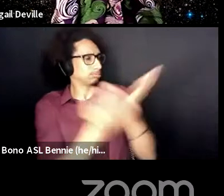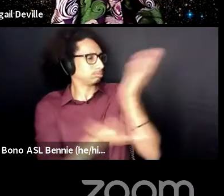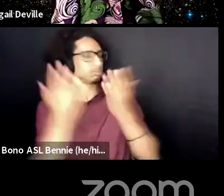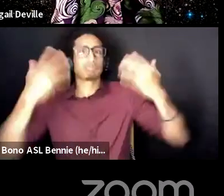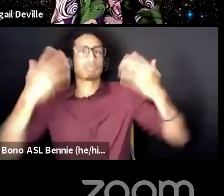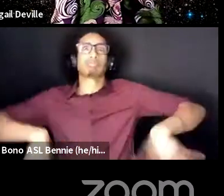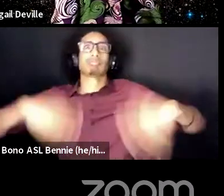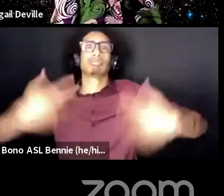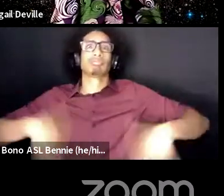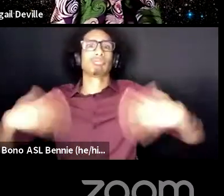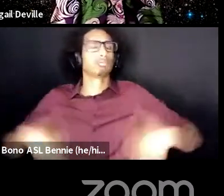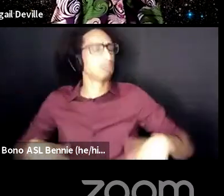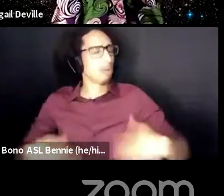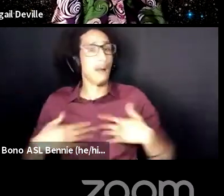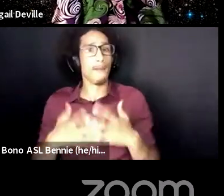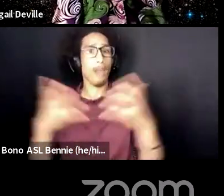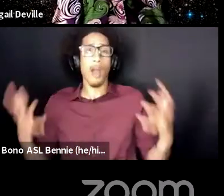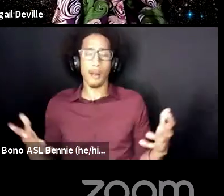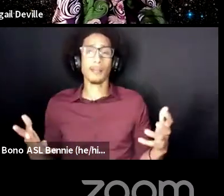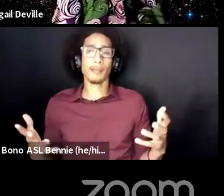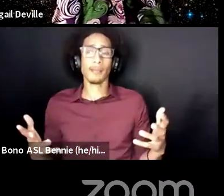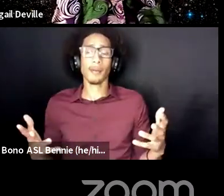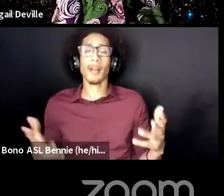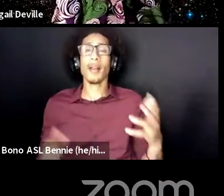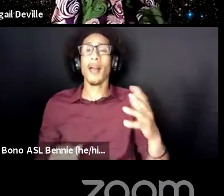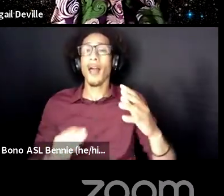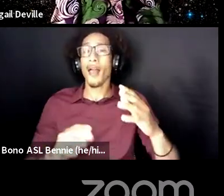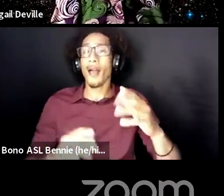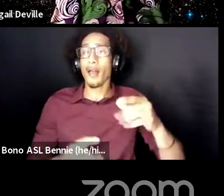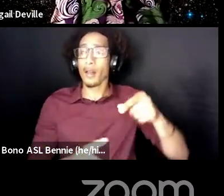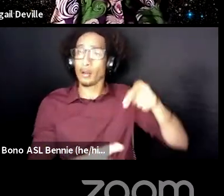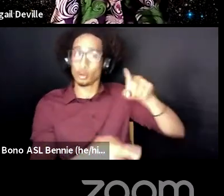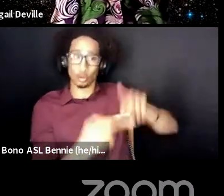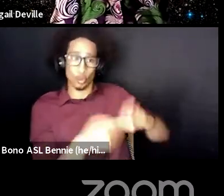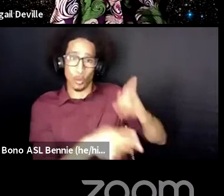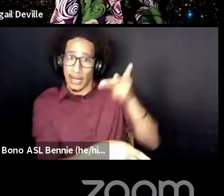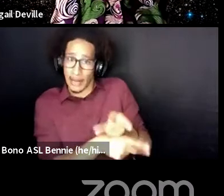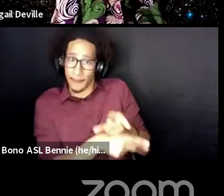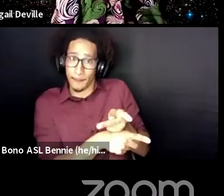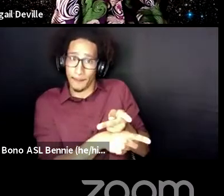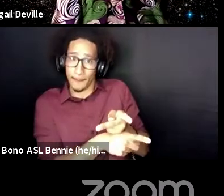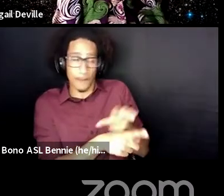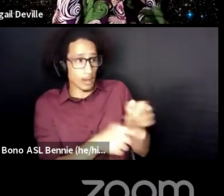to make sure that continues is to pass it on